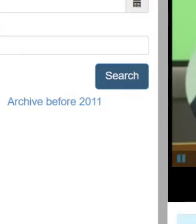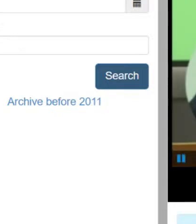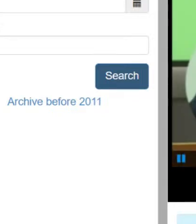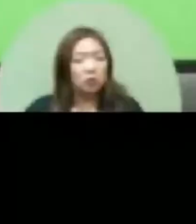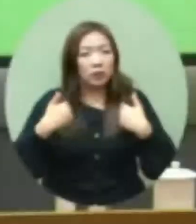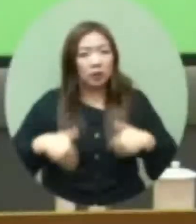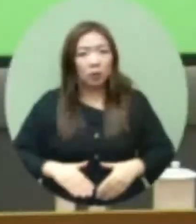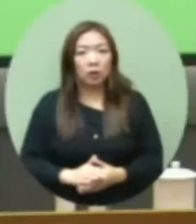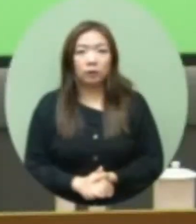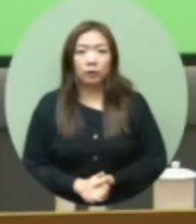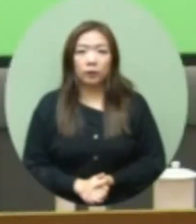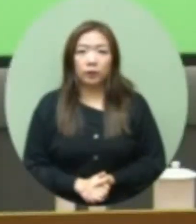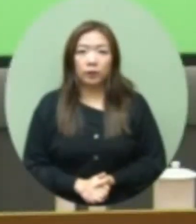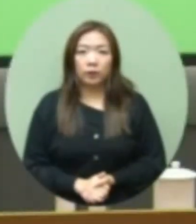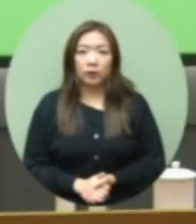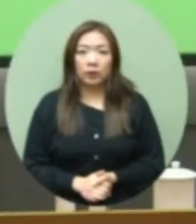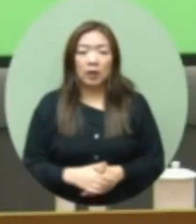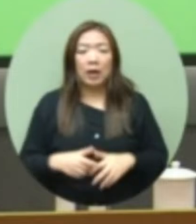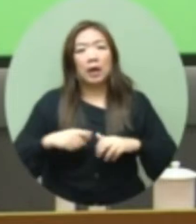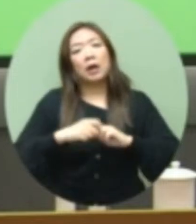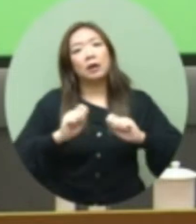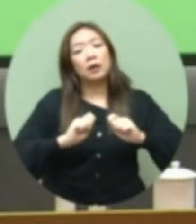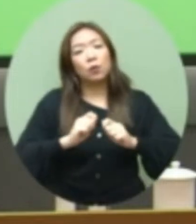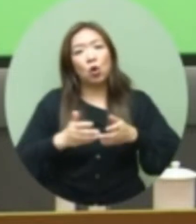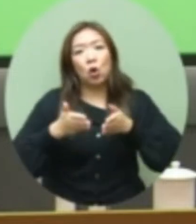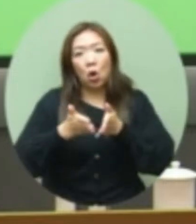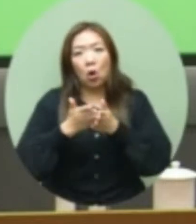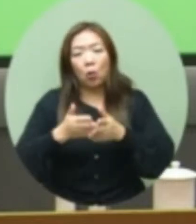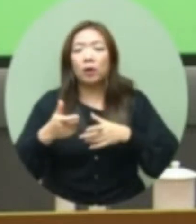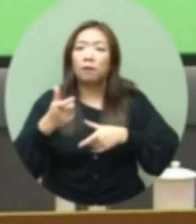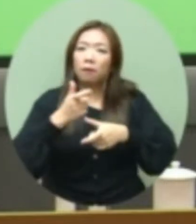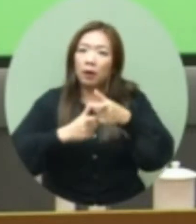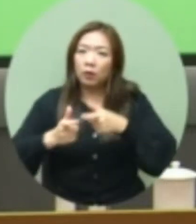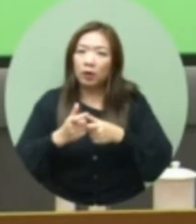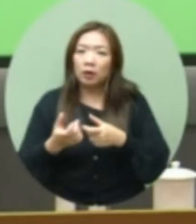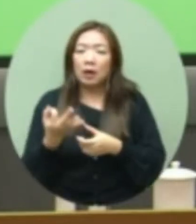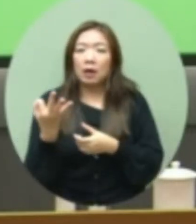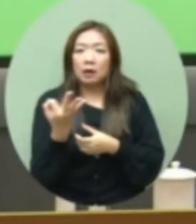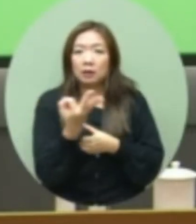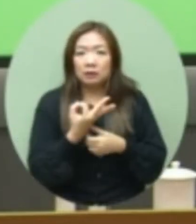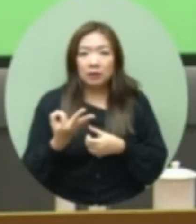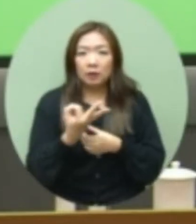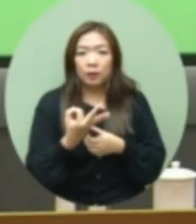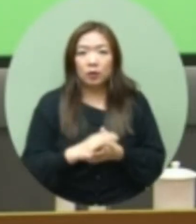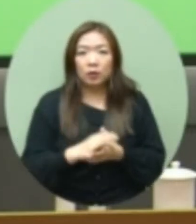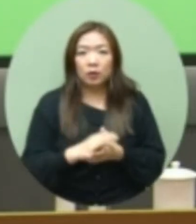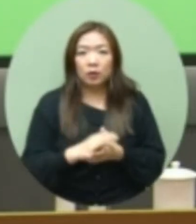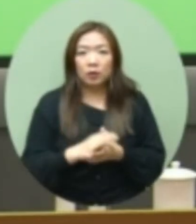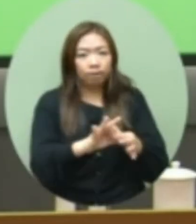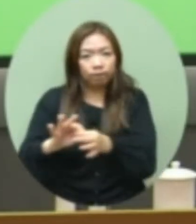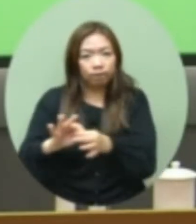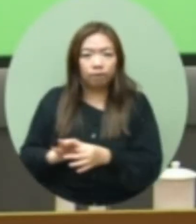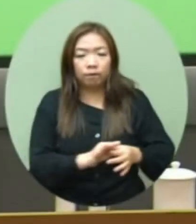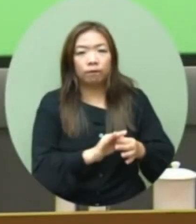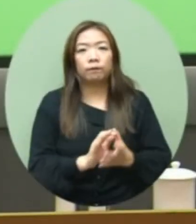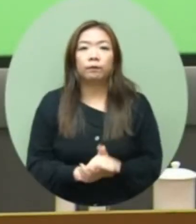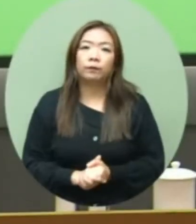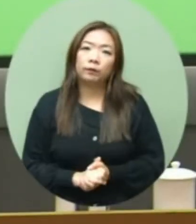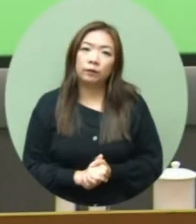Consolidate and enhance our role as an international financial, shipping, and trade center. These three